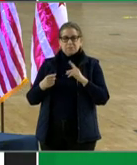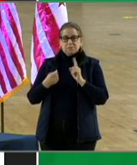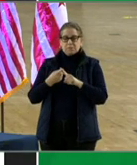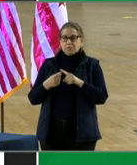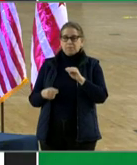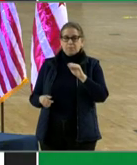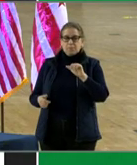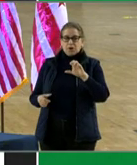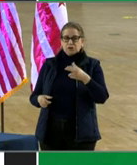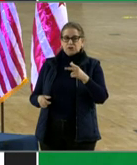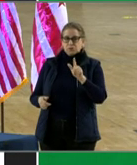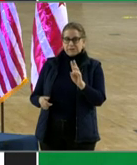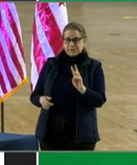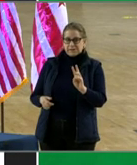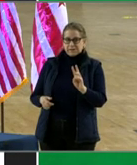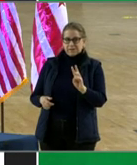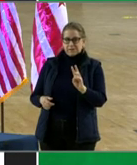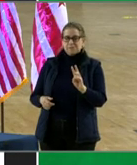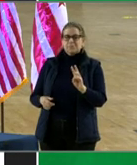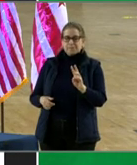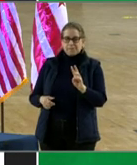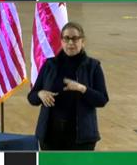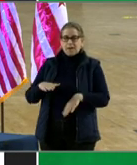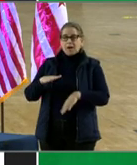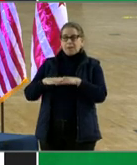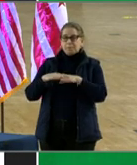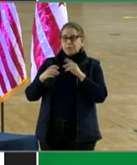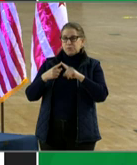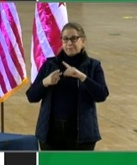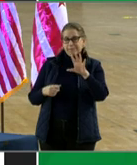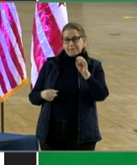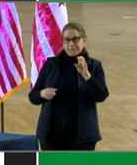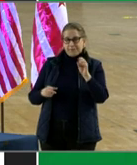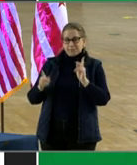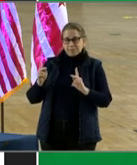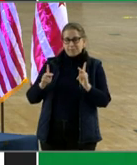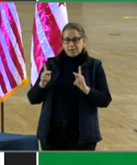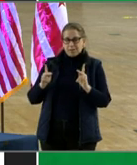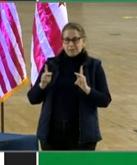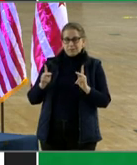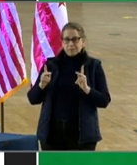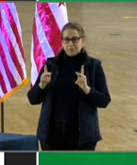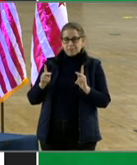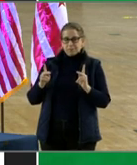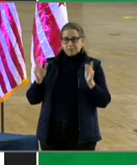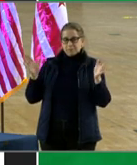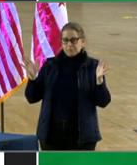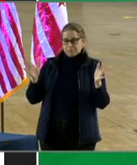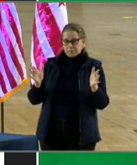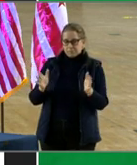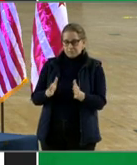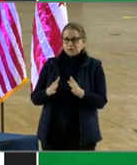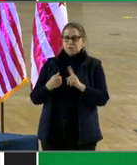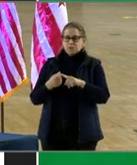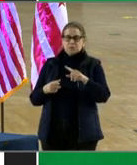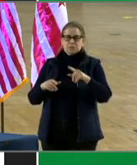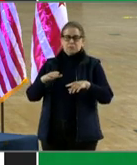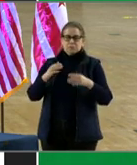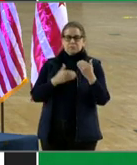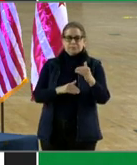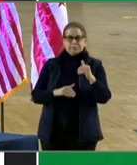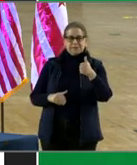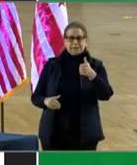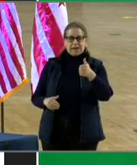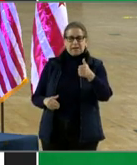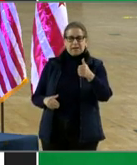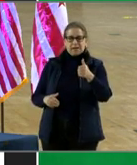gatherings of no more than 50 people and eventually to gatherings of no more than 10. On March 16th, we also made our bars